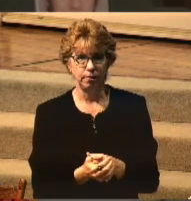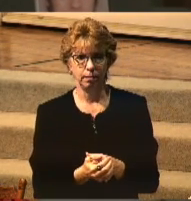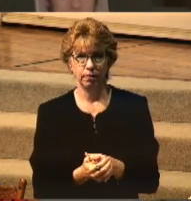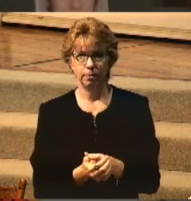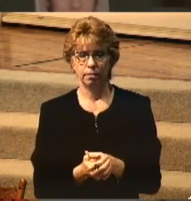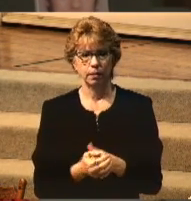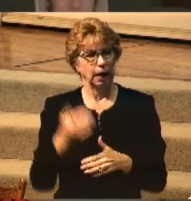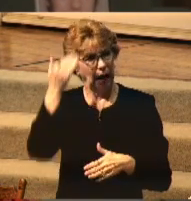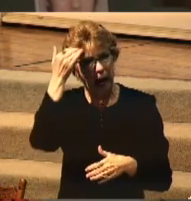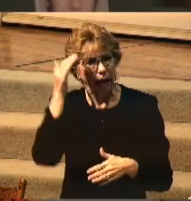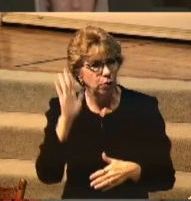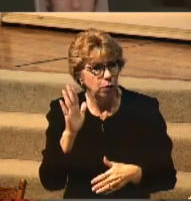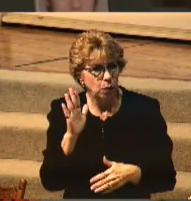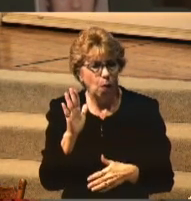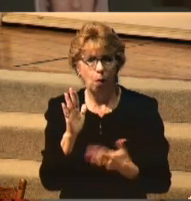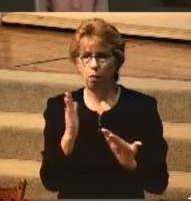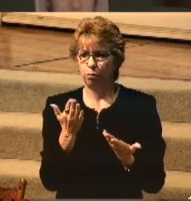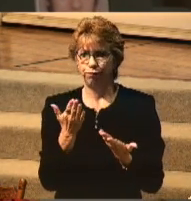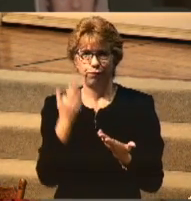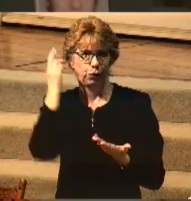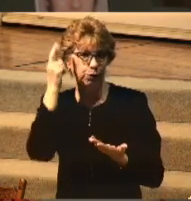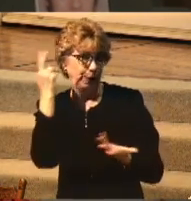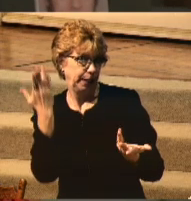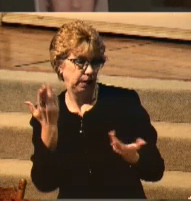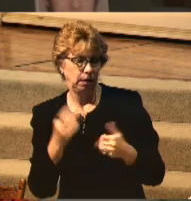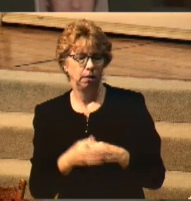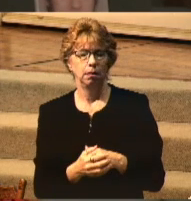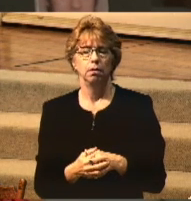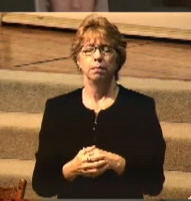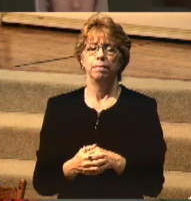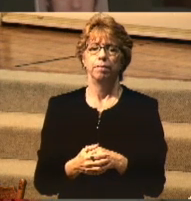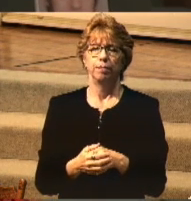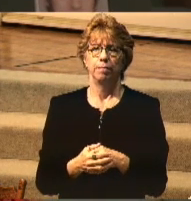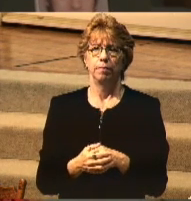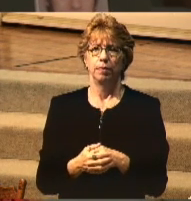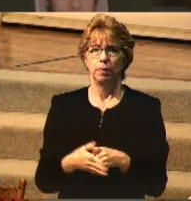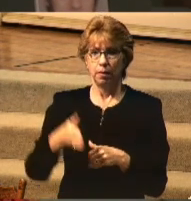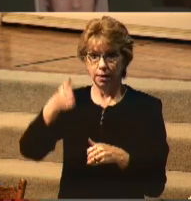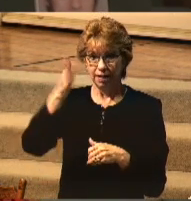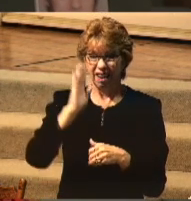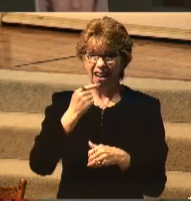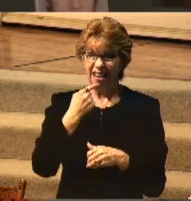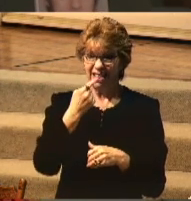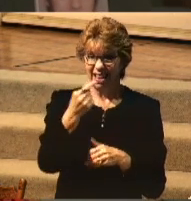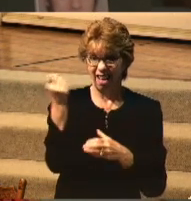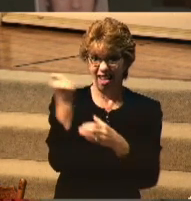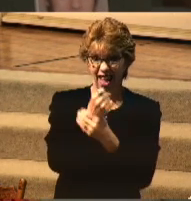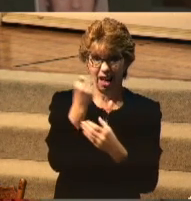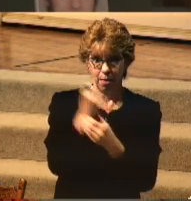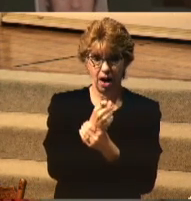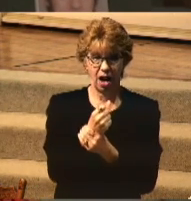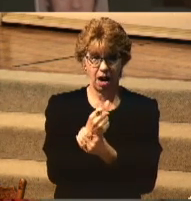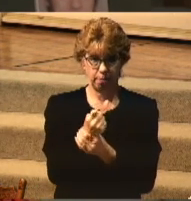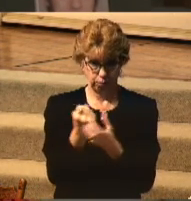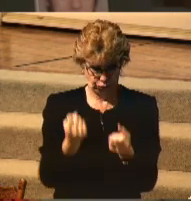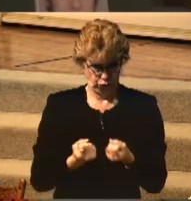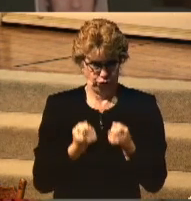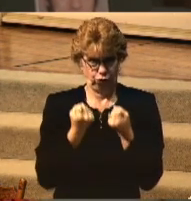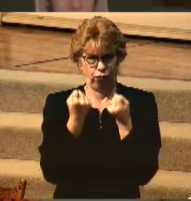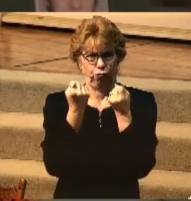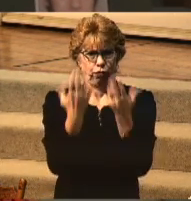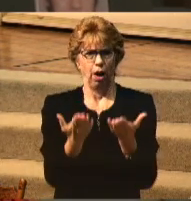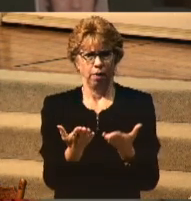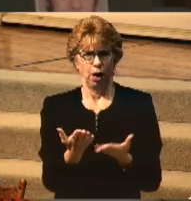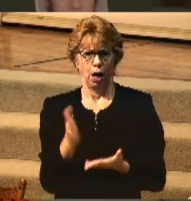I don't know if that was part of the reason, but for God to tell Abraham, offer your son Isaac unto